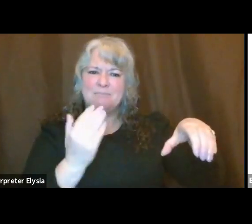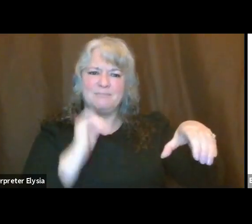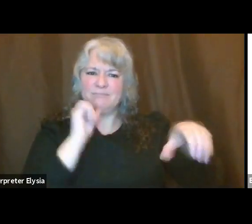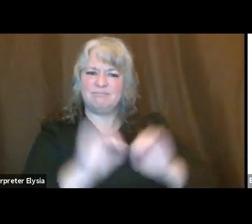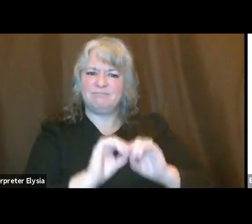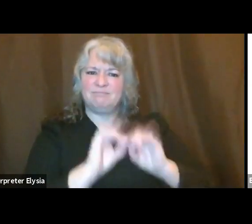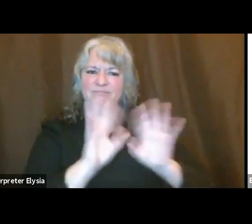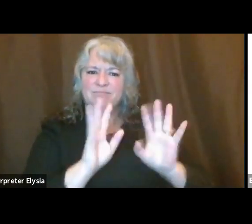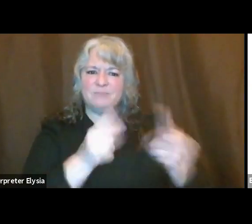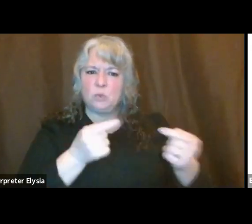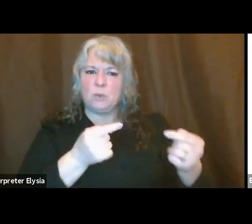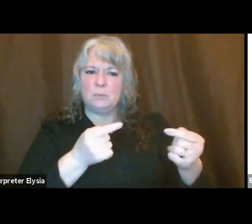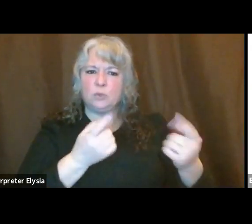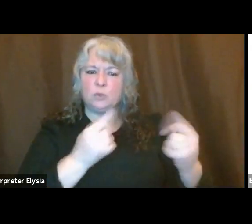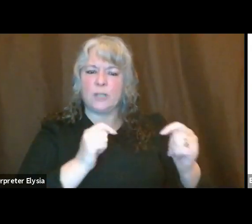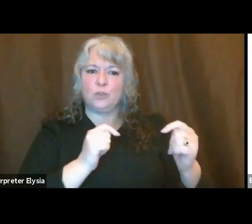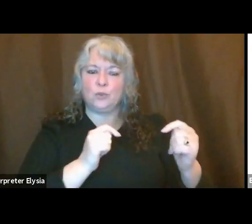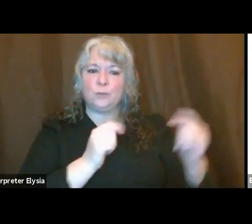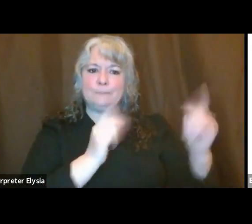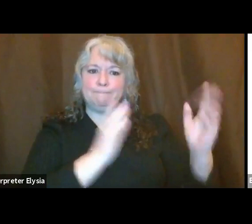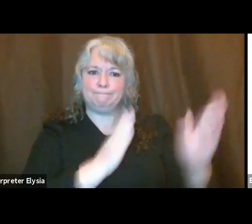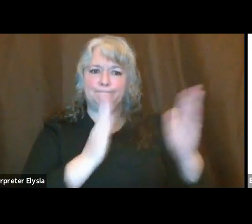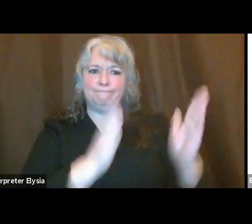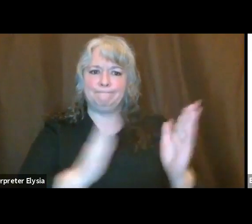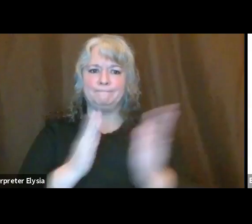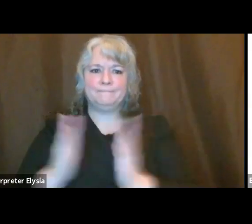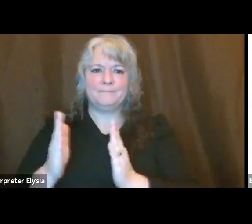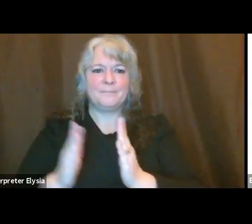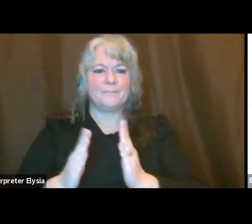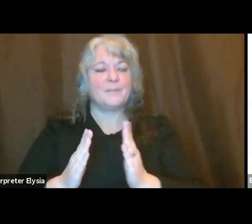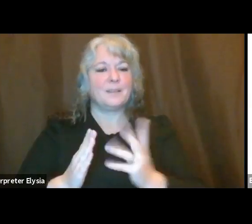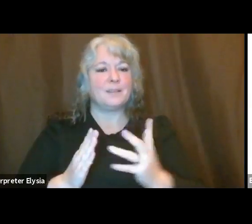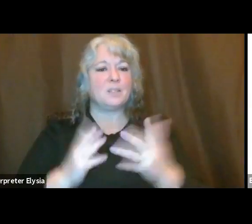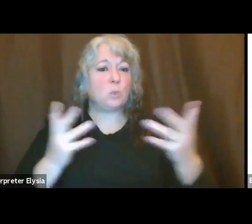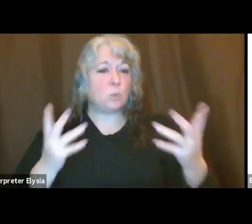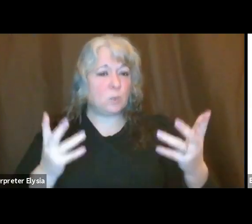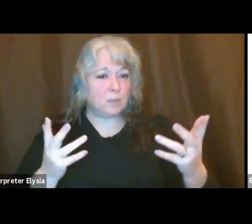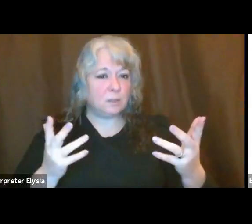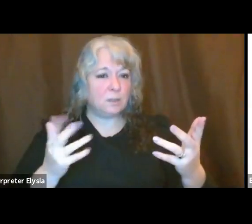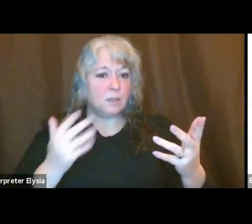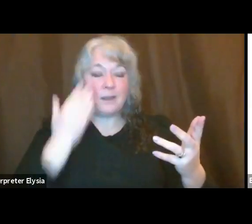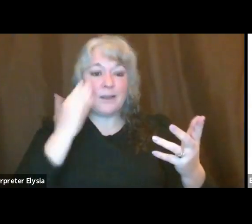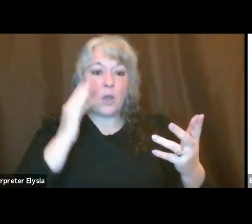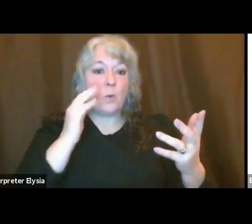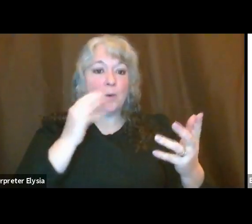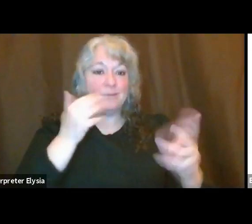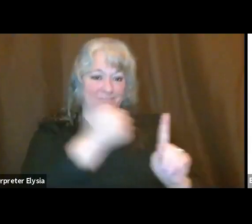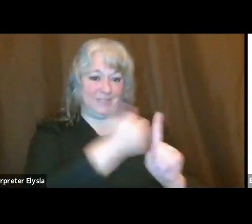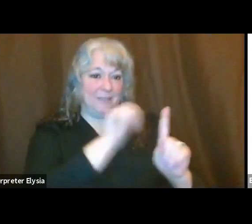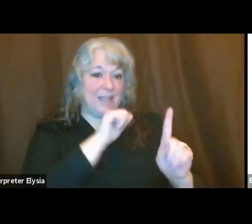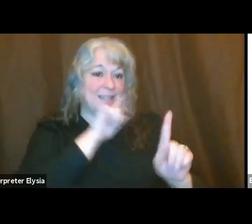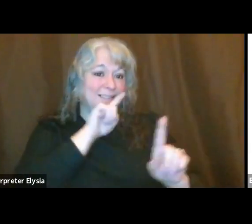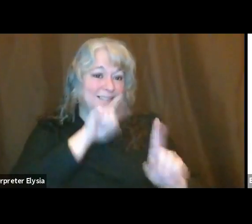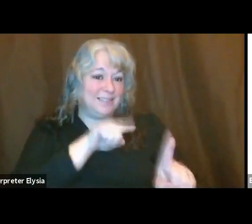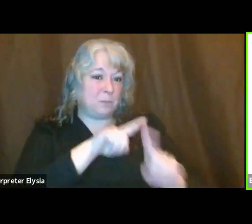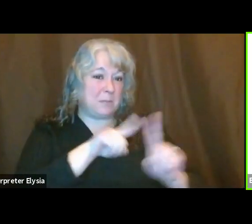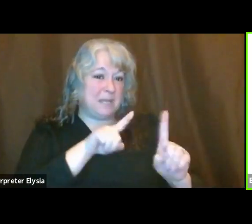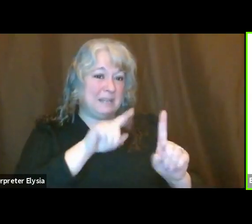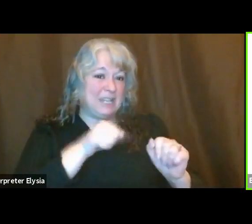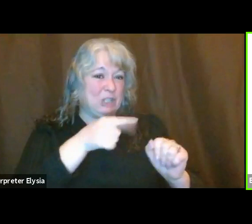trouble coordinating some of these, to which I'm not sure there's an answer, but can you address that?